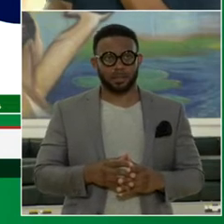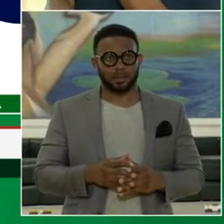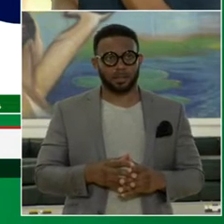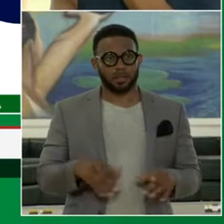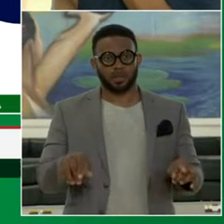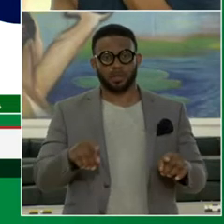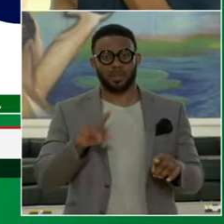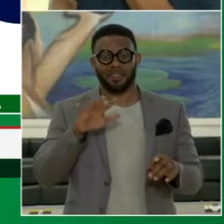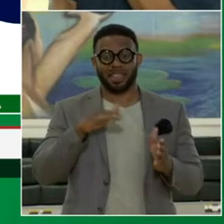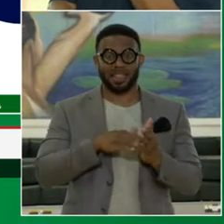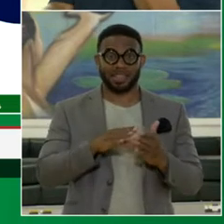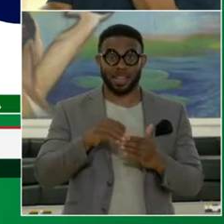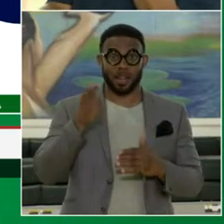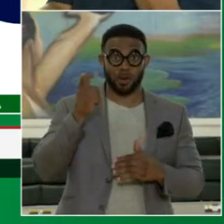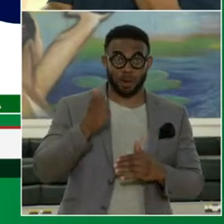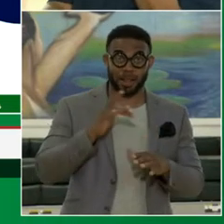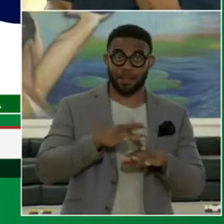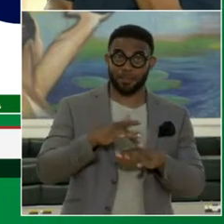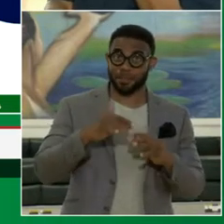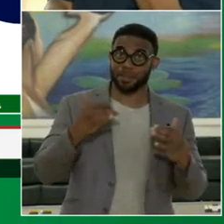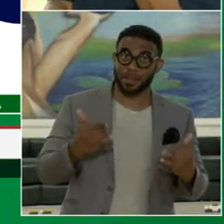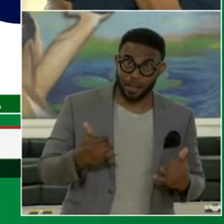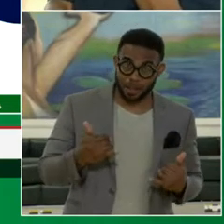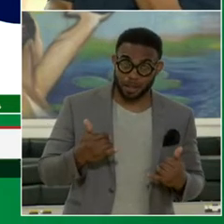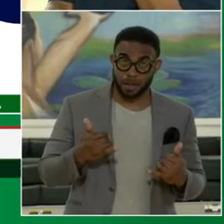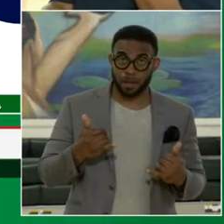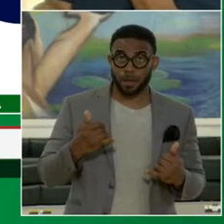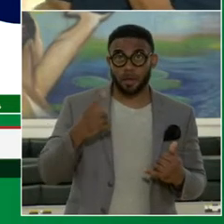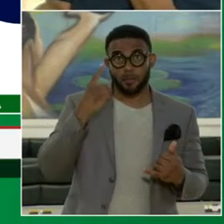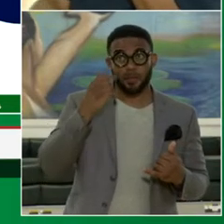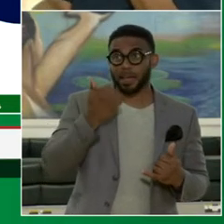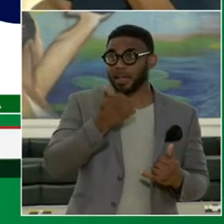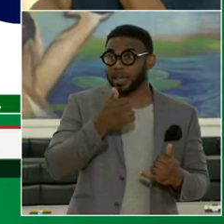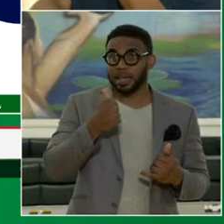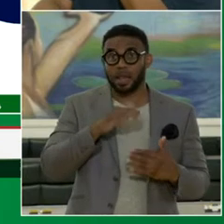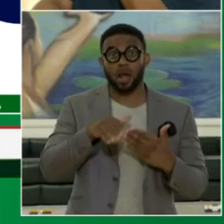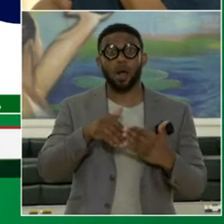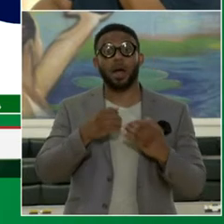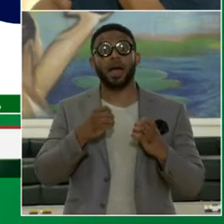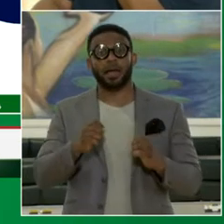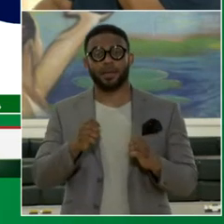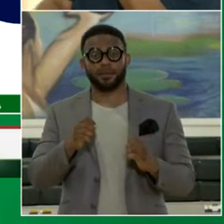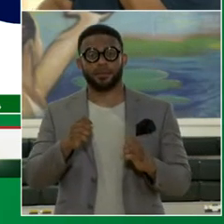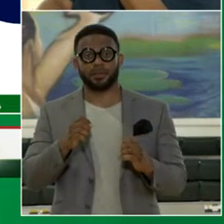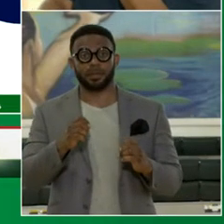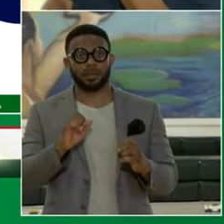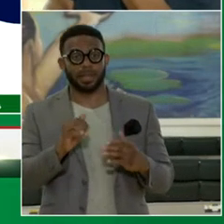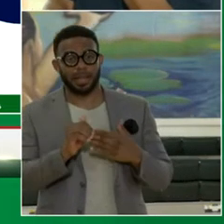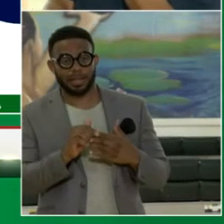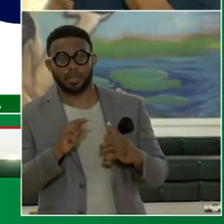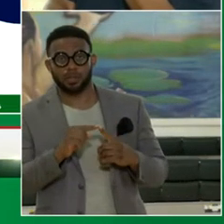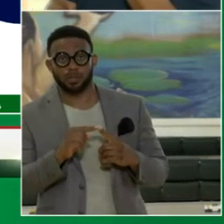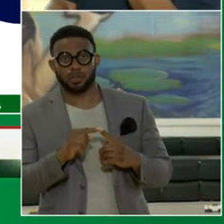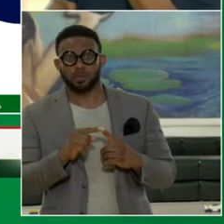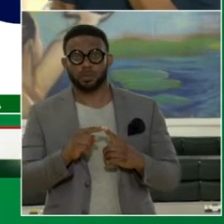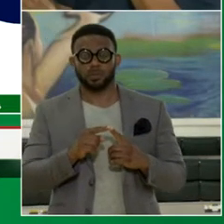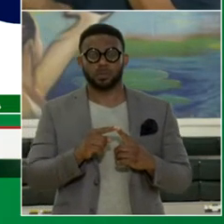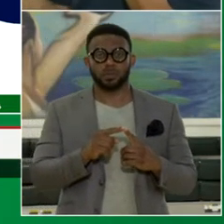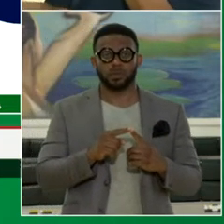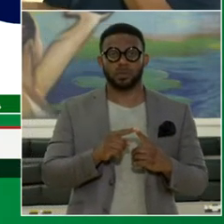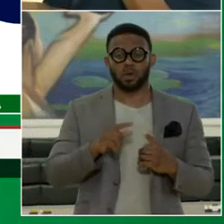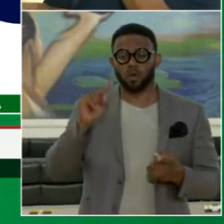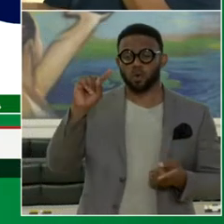Those are $5,000 grants available now for any and all efforts that lead to